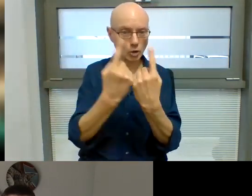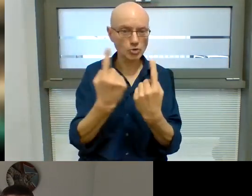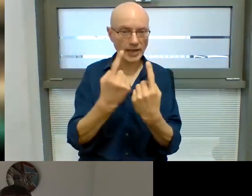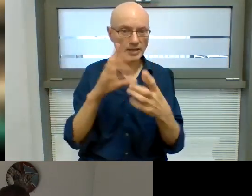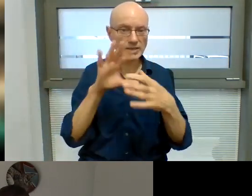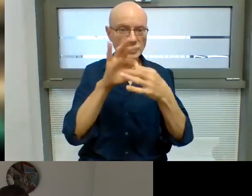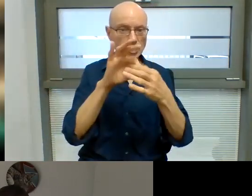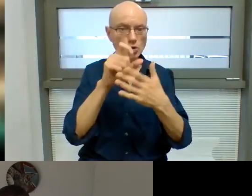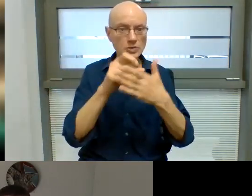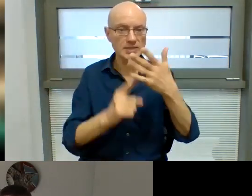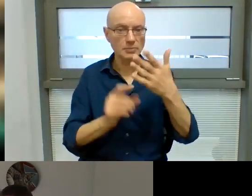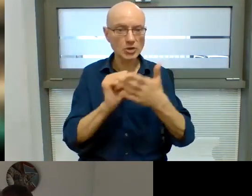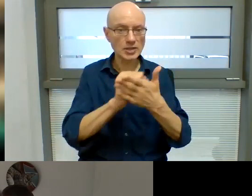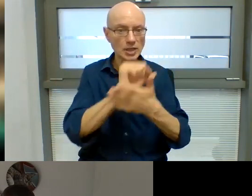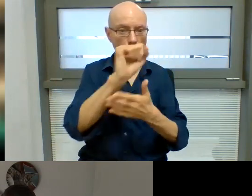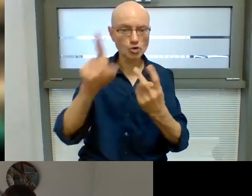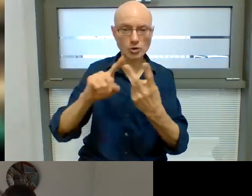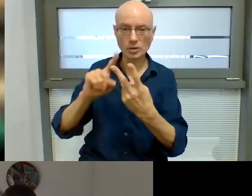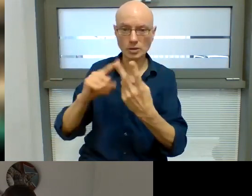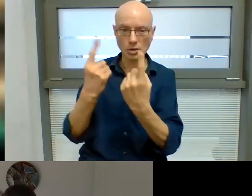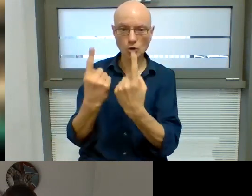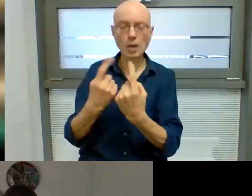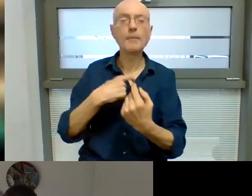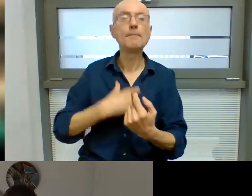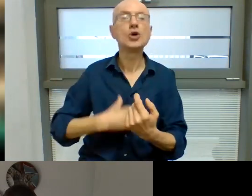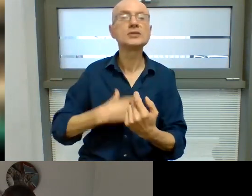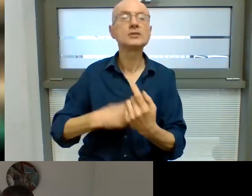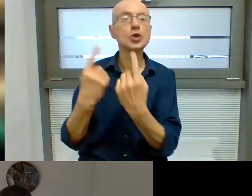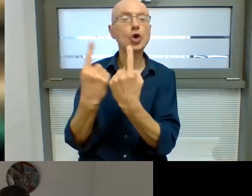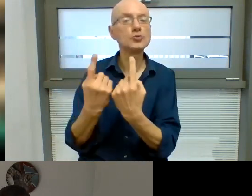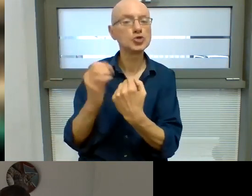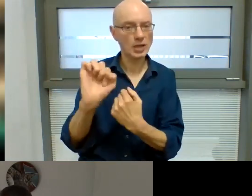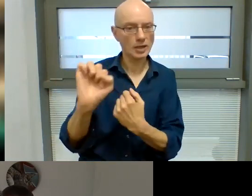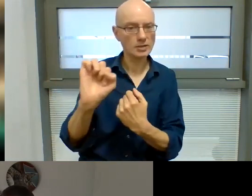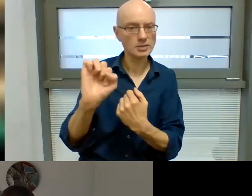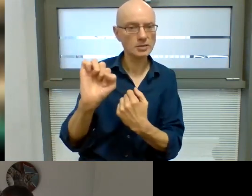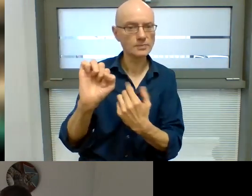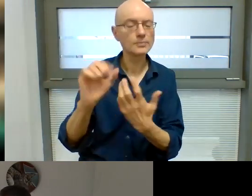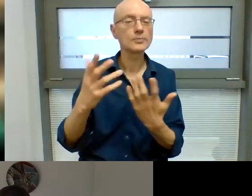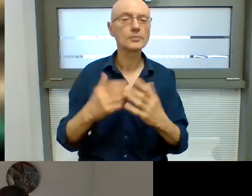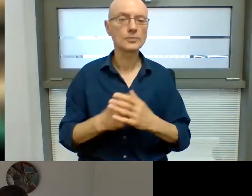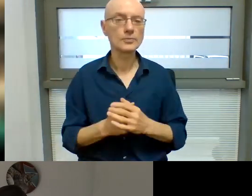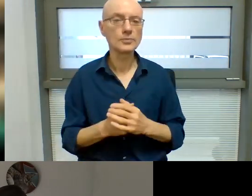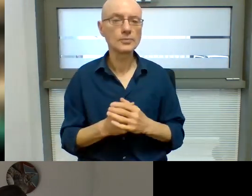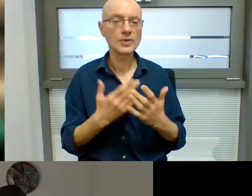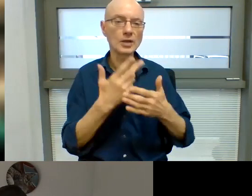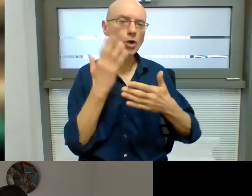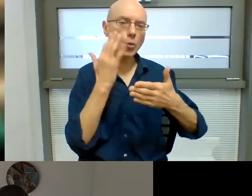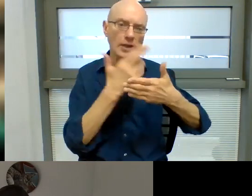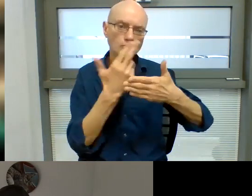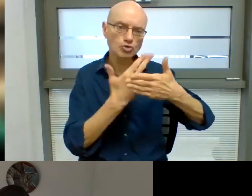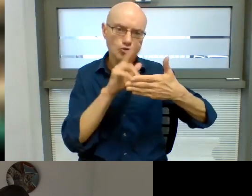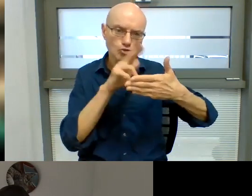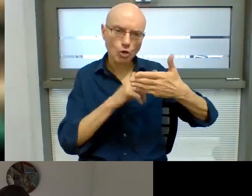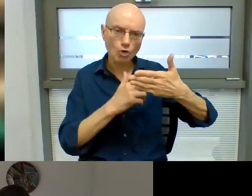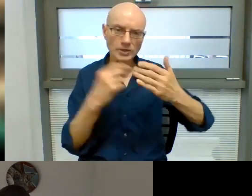object, and an object which was a personal object, so that we then, during the session, which